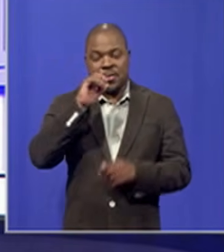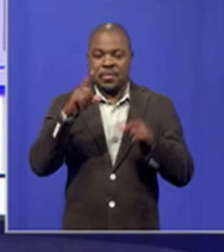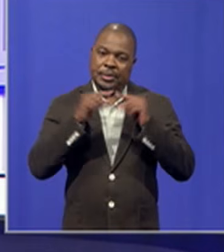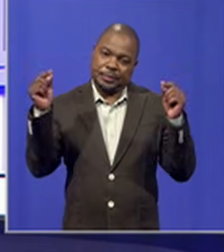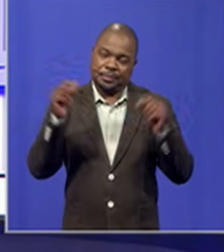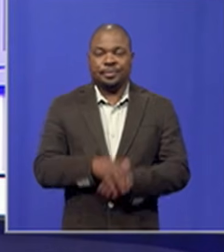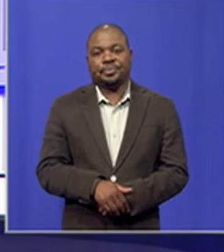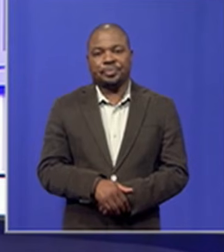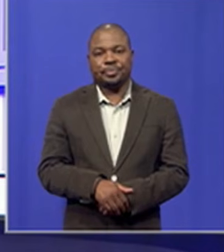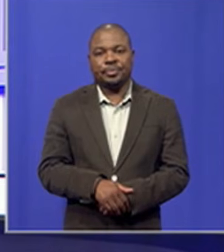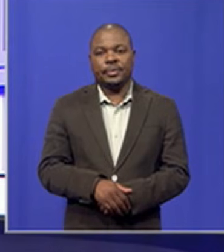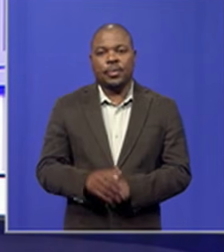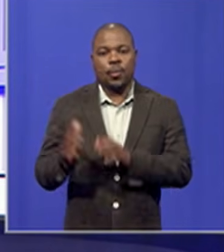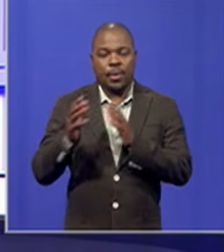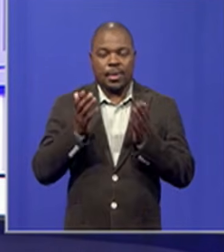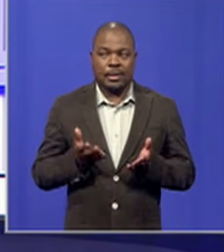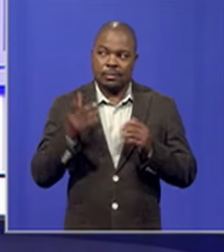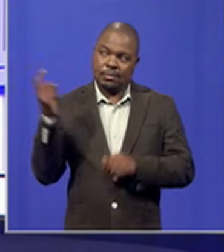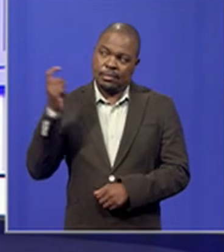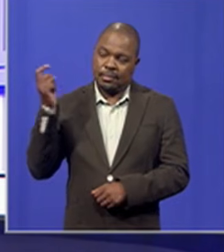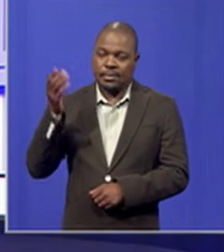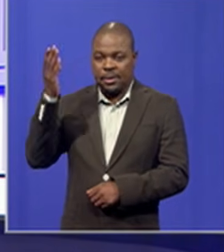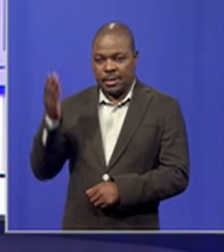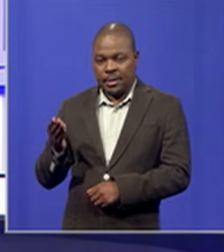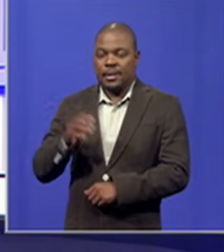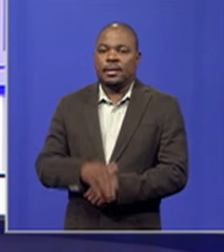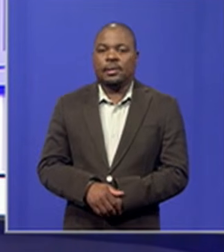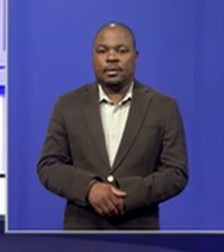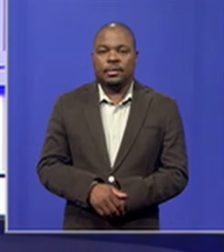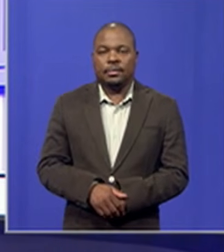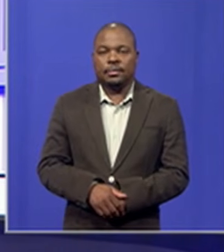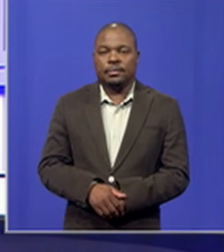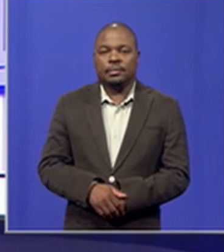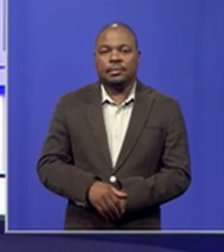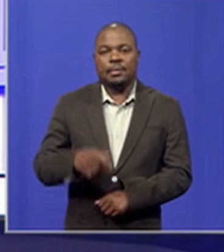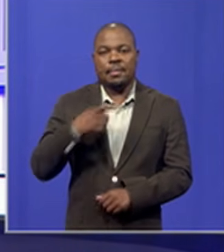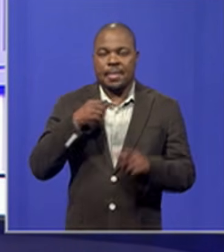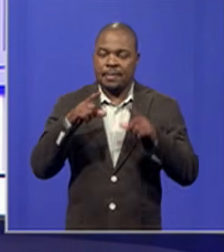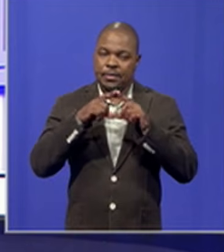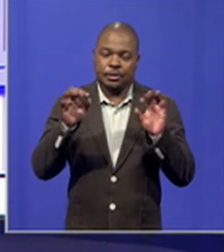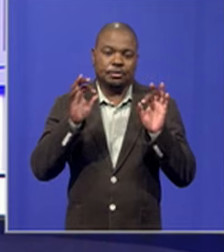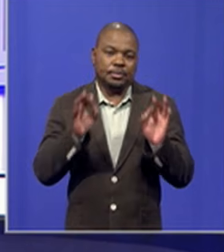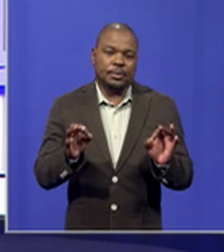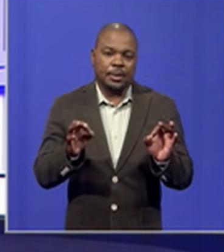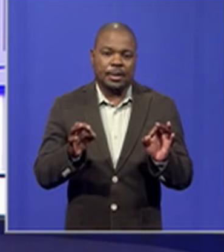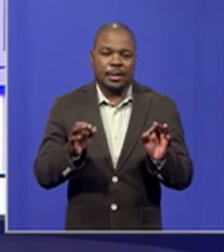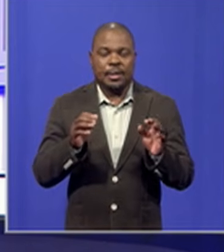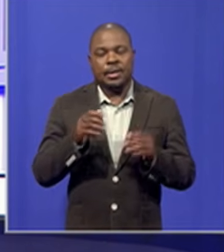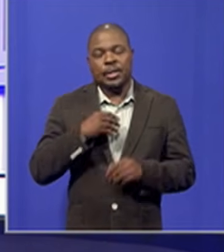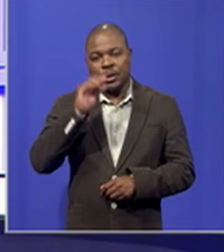felela mo ga bjale go latela kakanyo ya maemo a boso re ruma petša ya rena